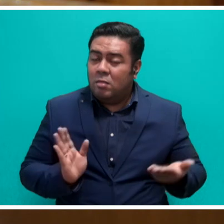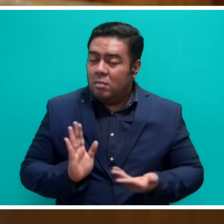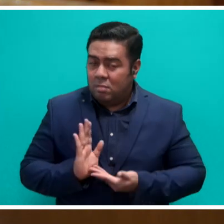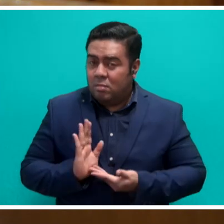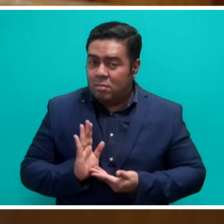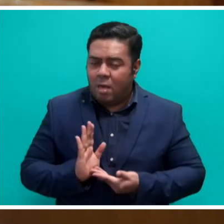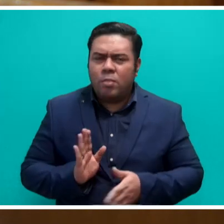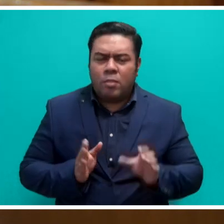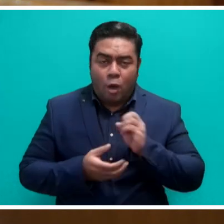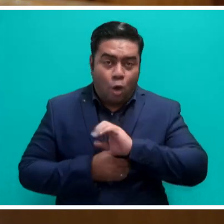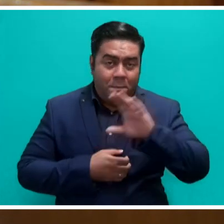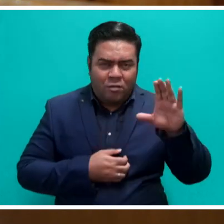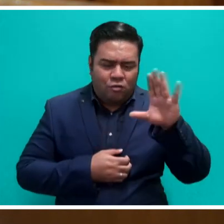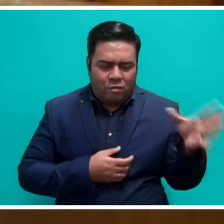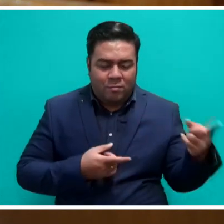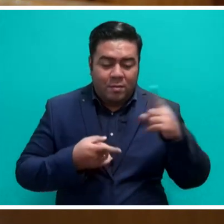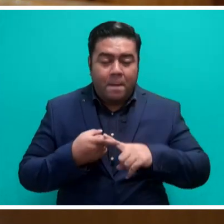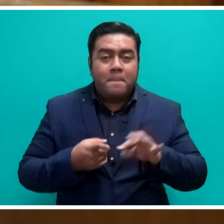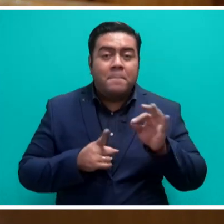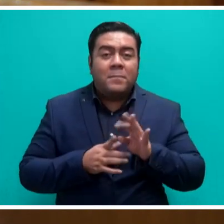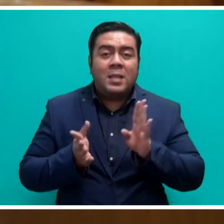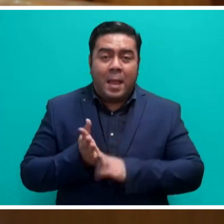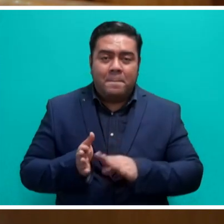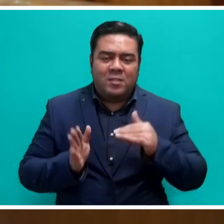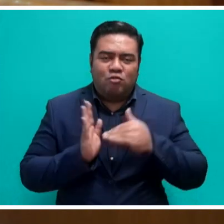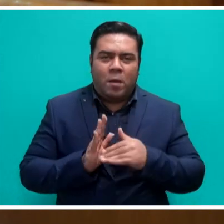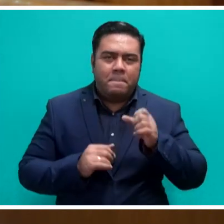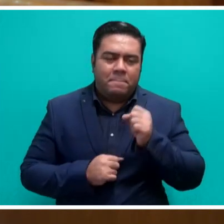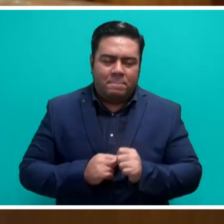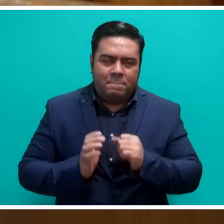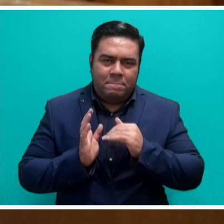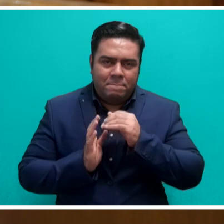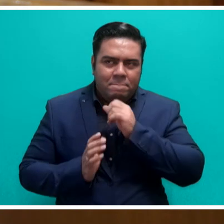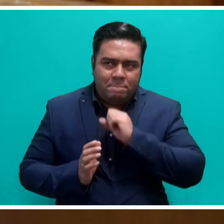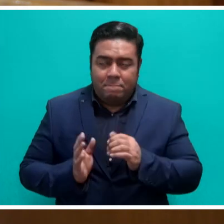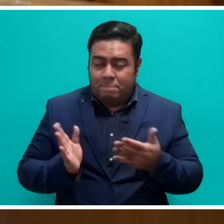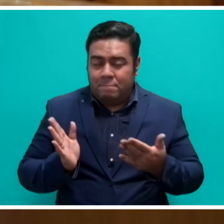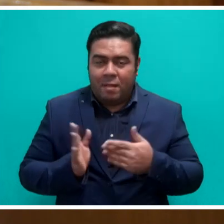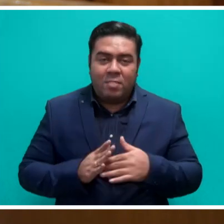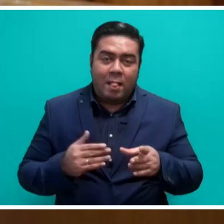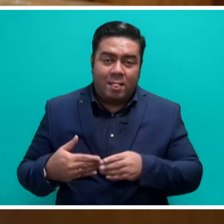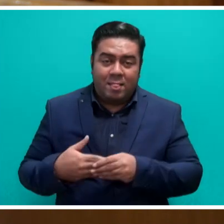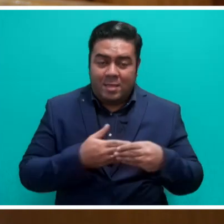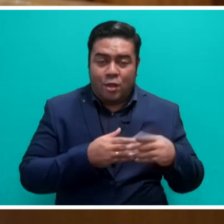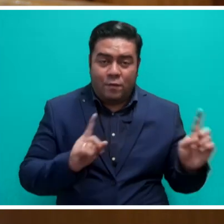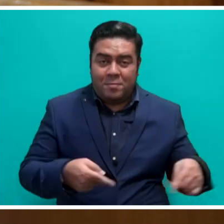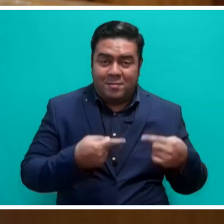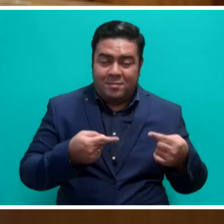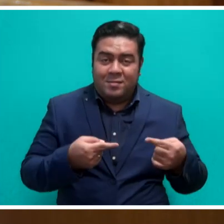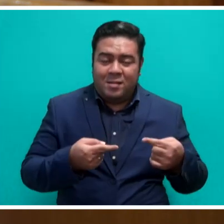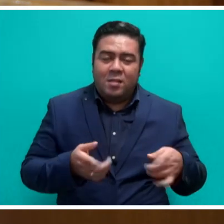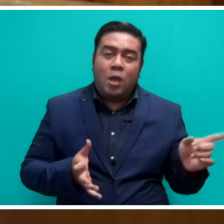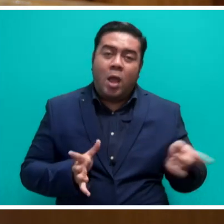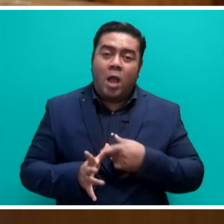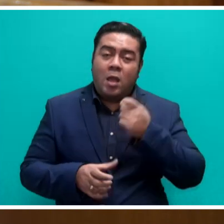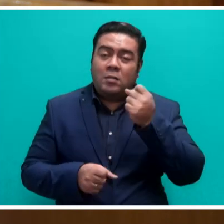The Commission comprises the Prime Minister as the chairperson, the Honourable Leader of the Opposition, the Honourable Attorney